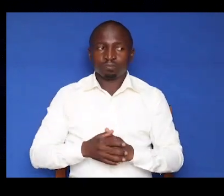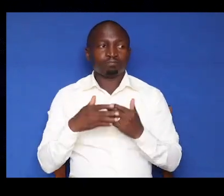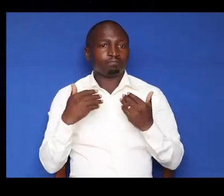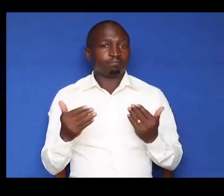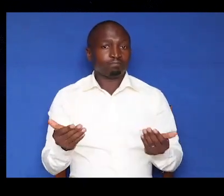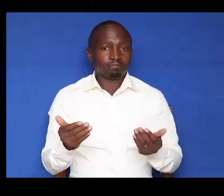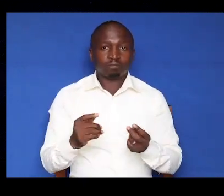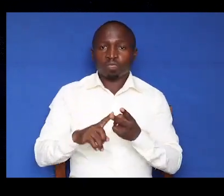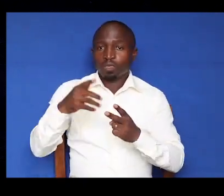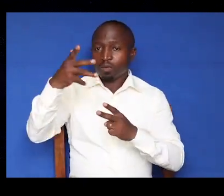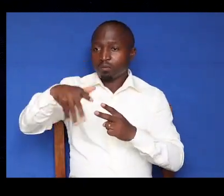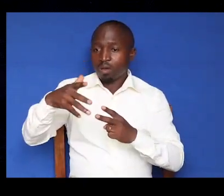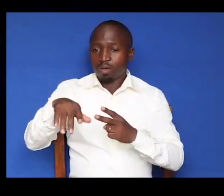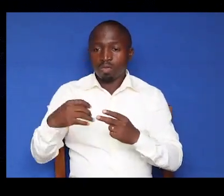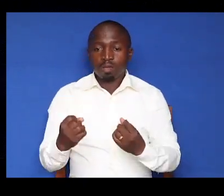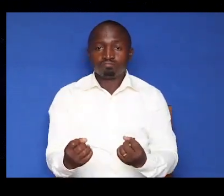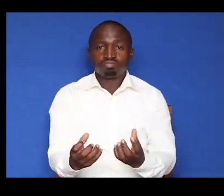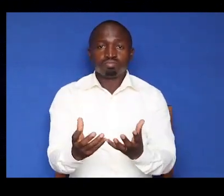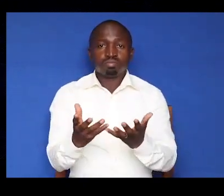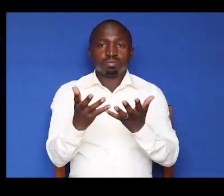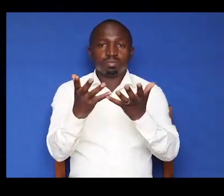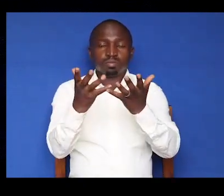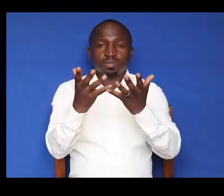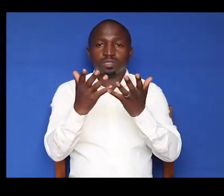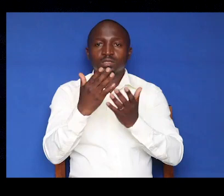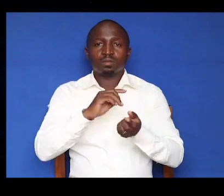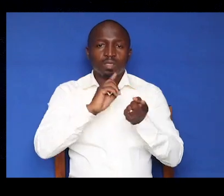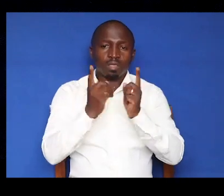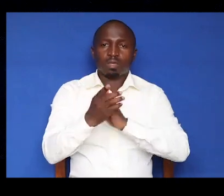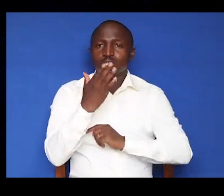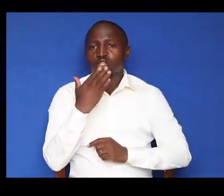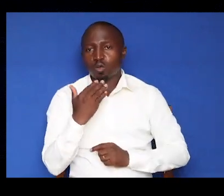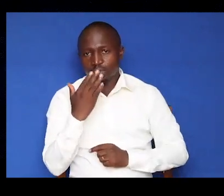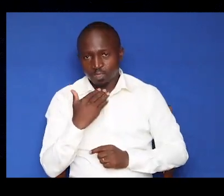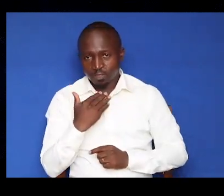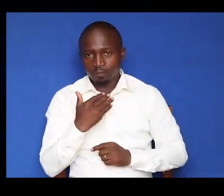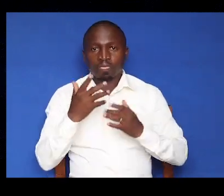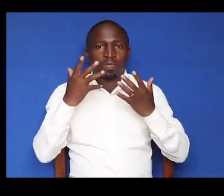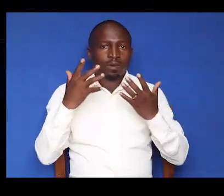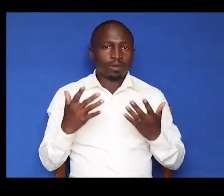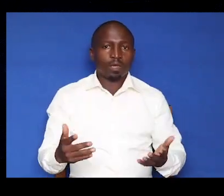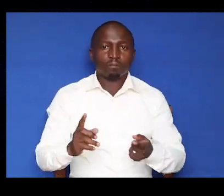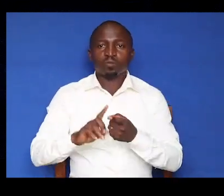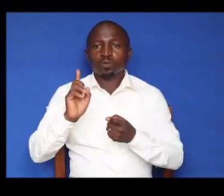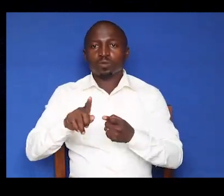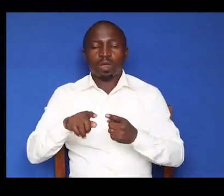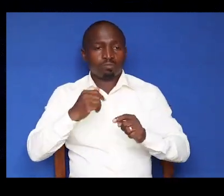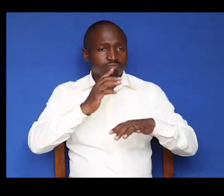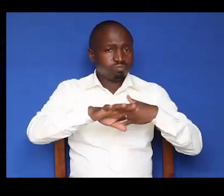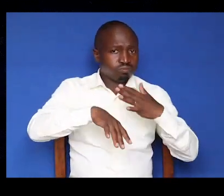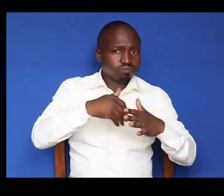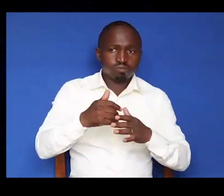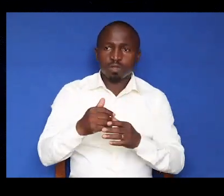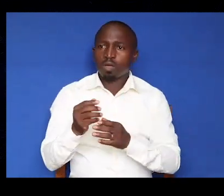So by this, oceanic water is made saline. So here we have considerable chemical